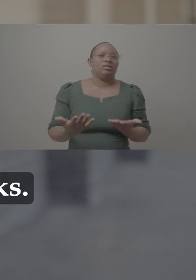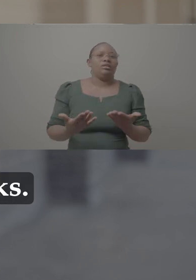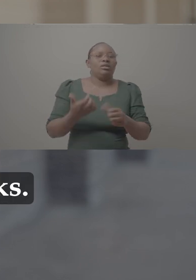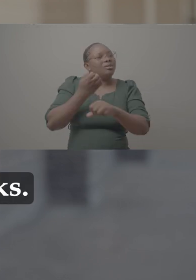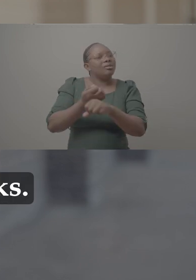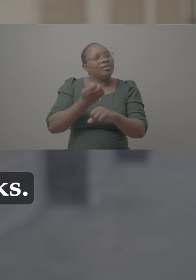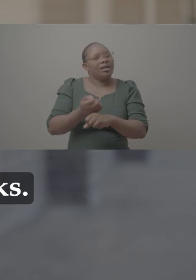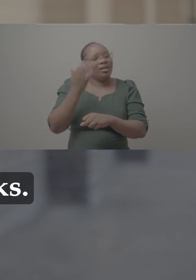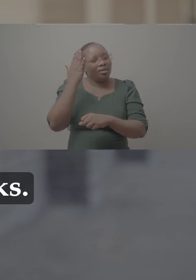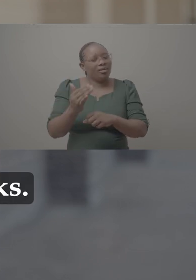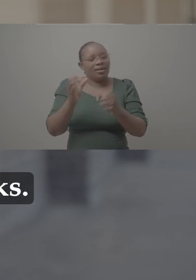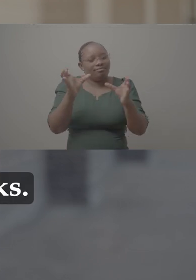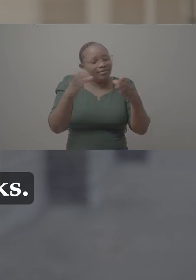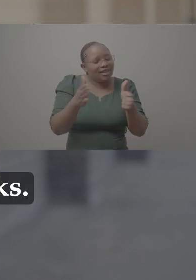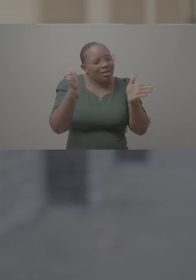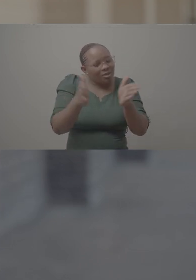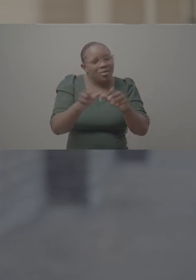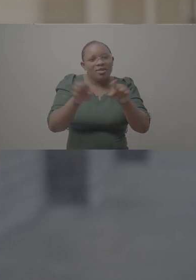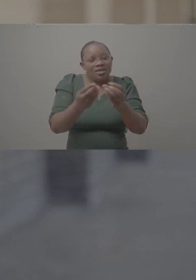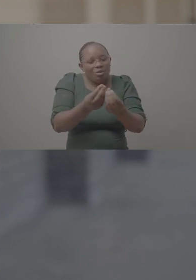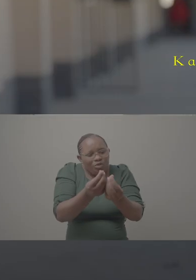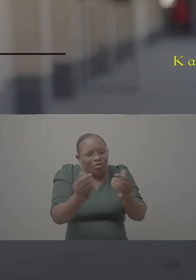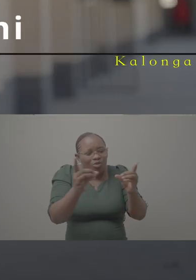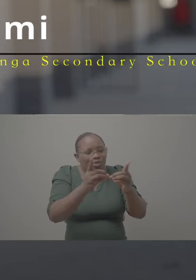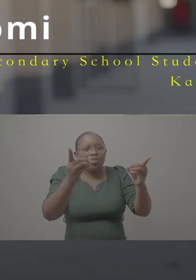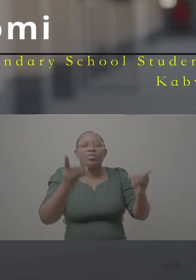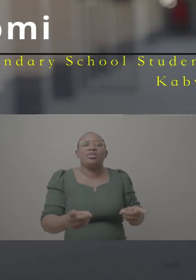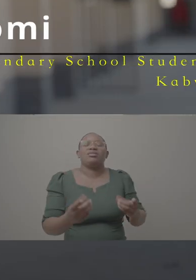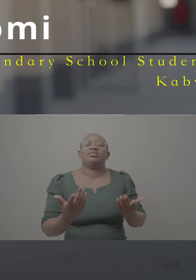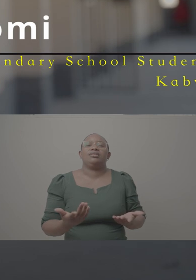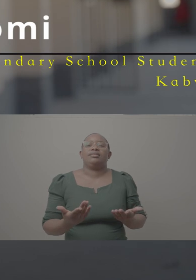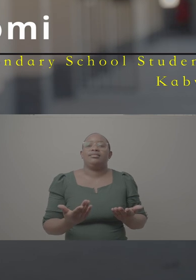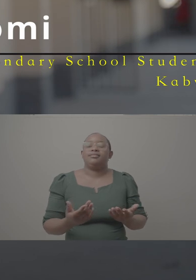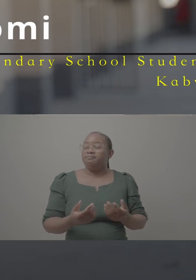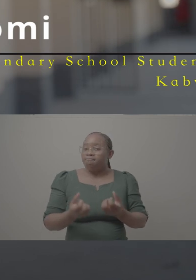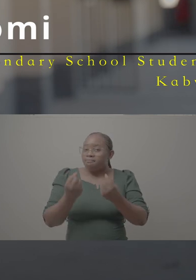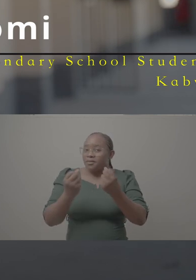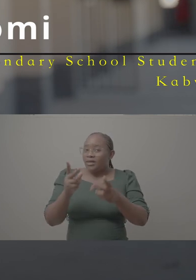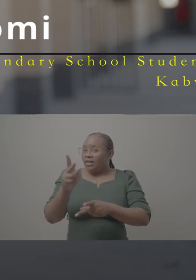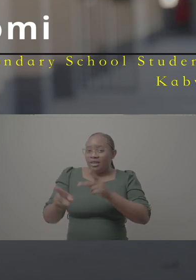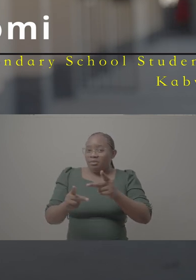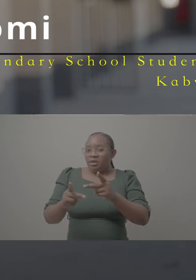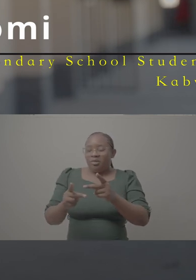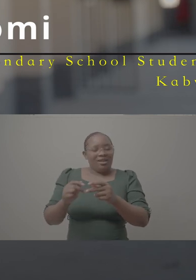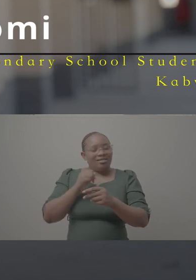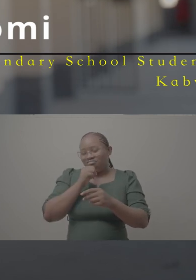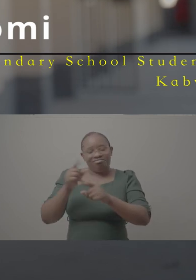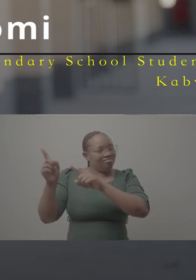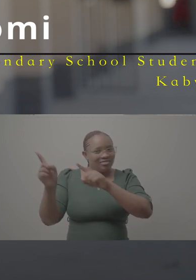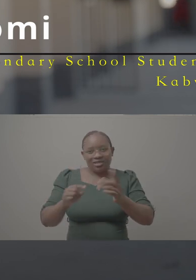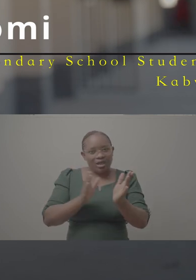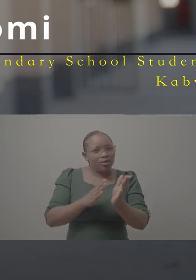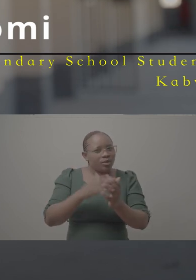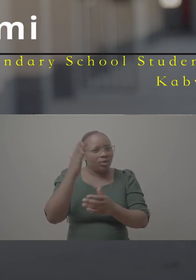the disadvantage of having field desks. A lot of people never used to come to school. They used to dodge. Some